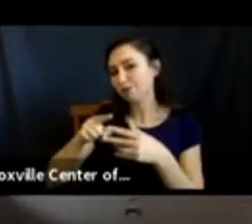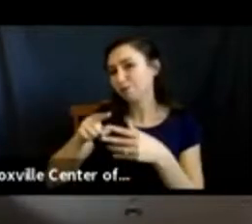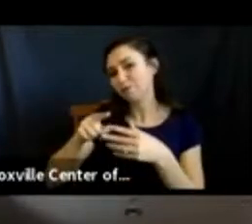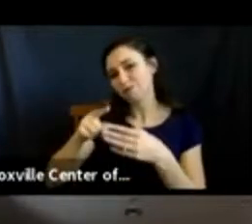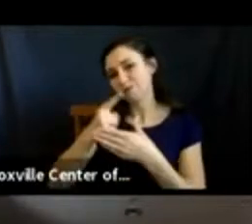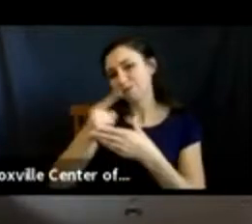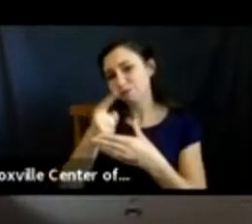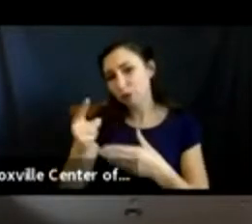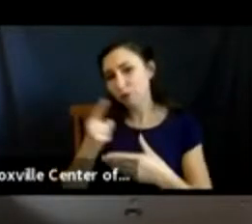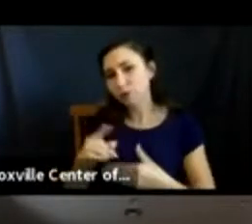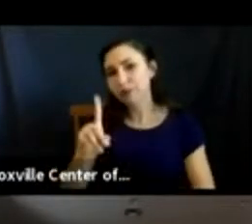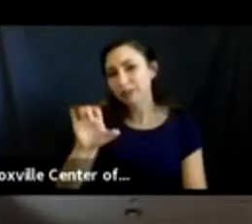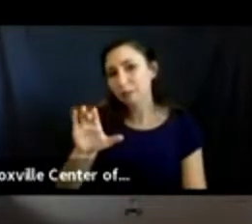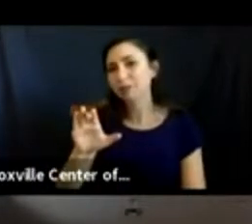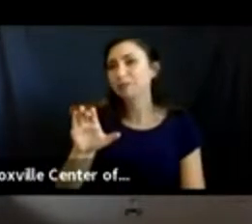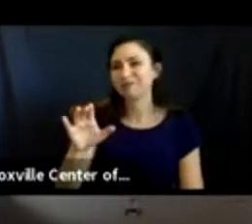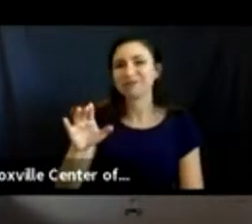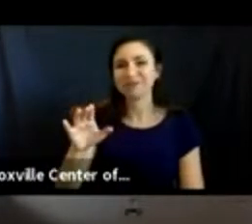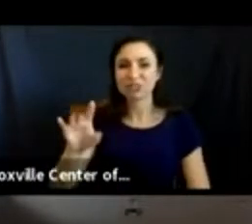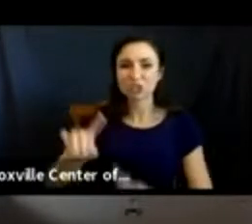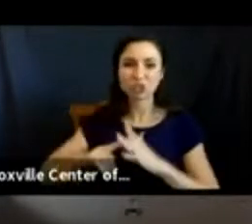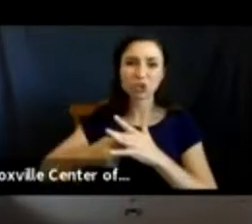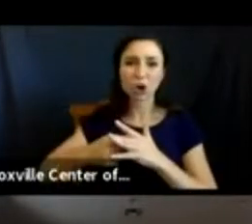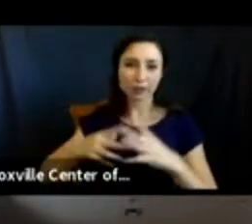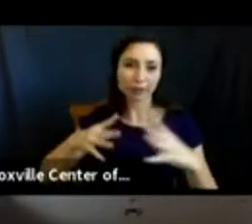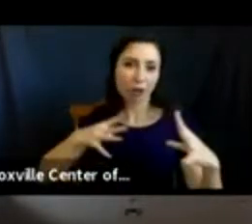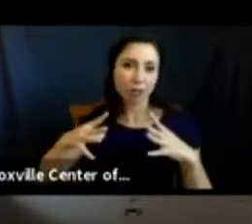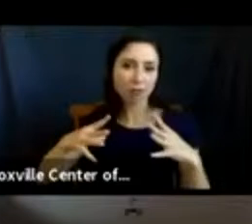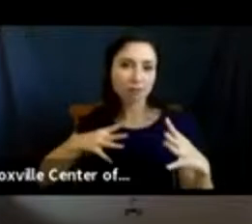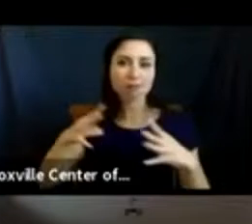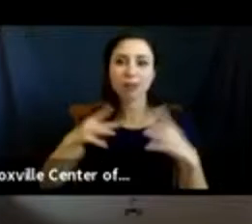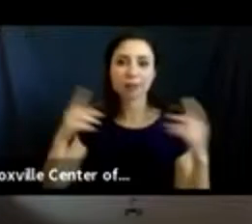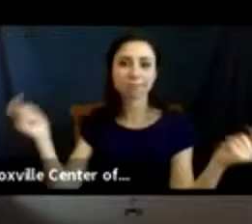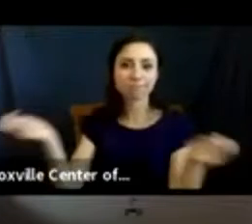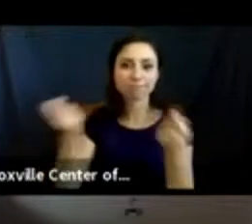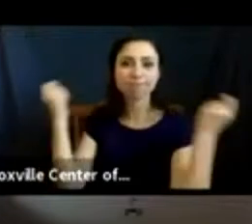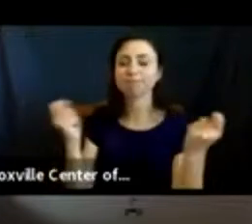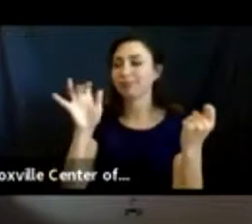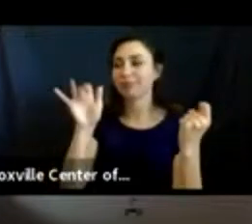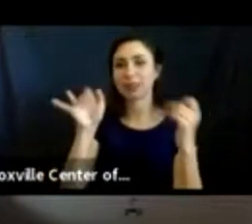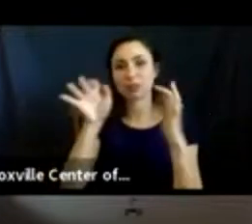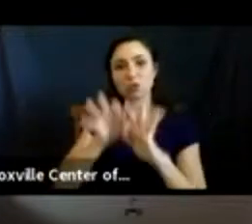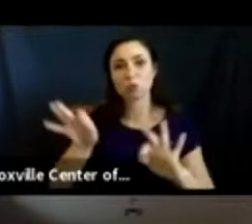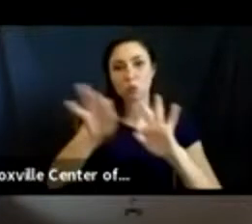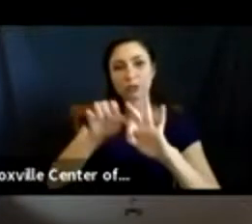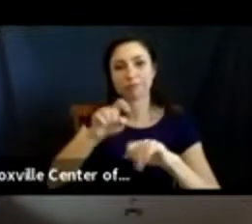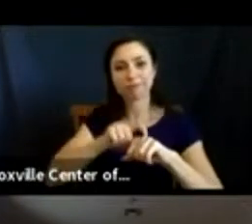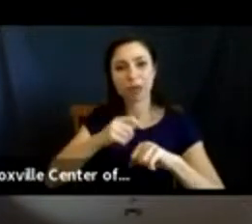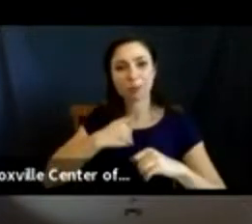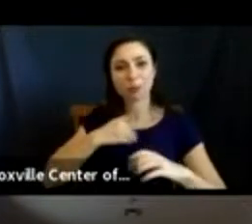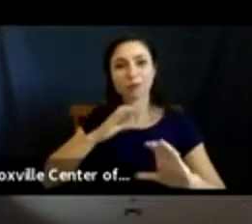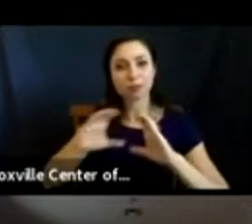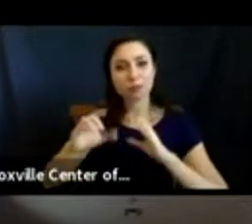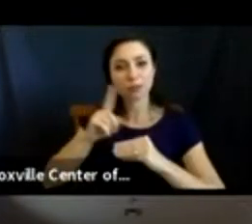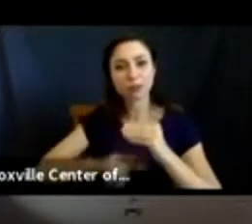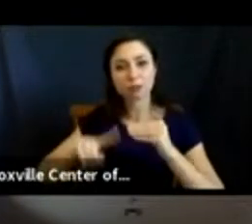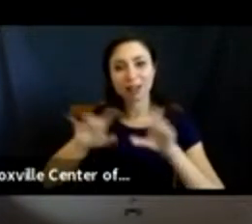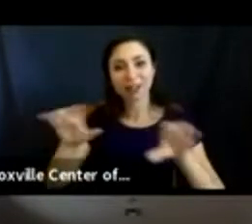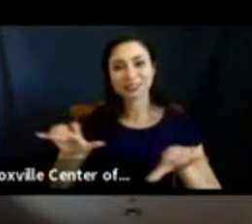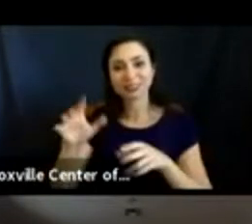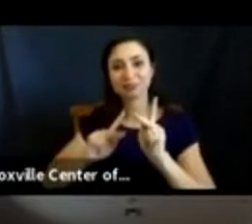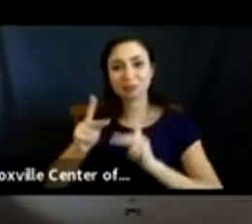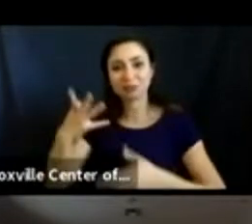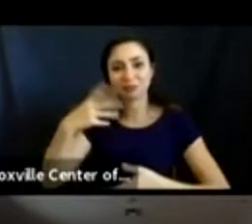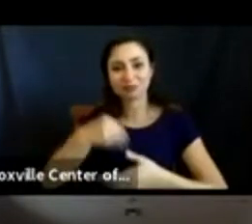which might be a really important time to be having conversations about the activities that people intend to engage in. Great. We look forward